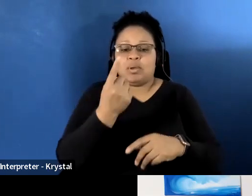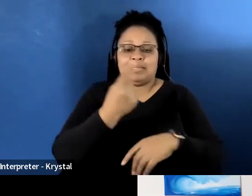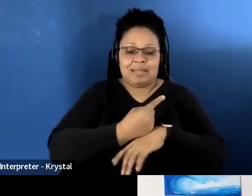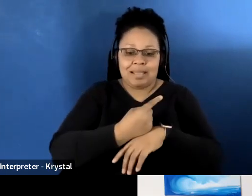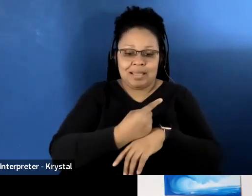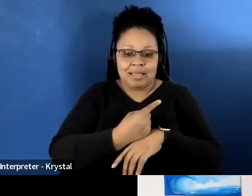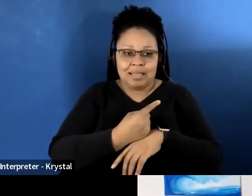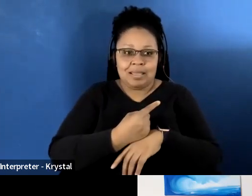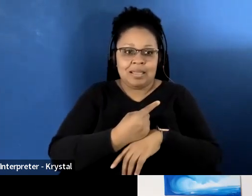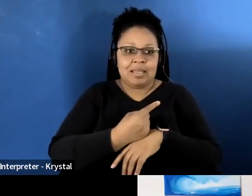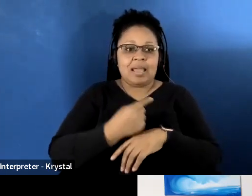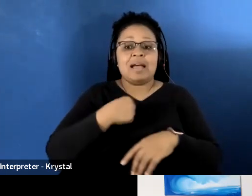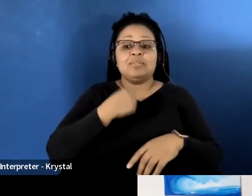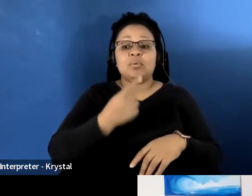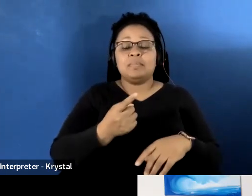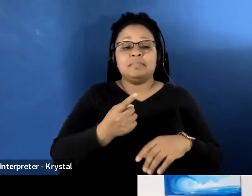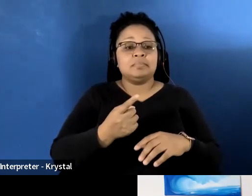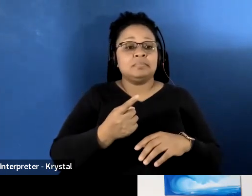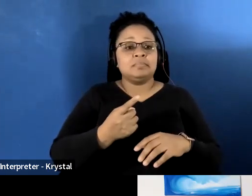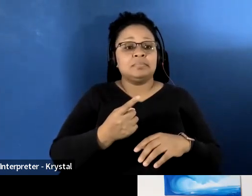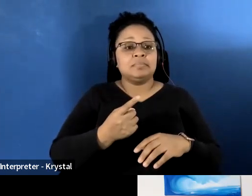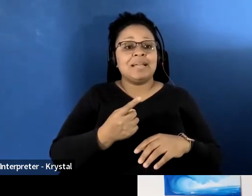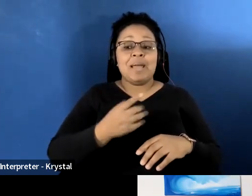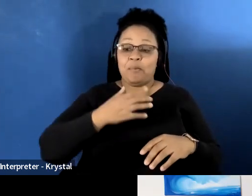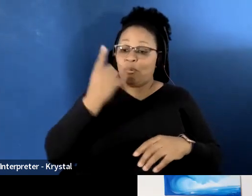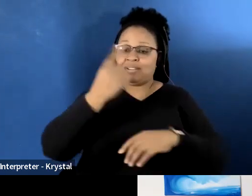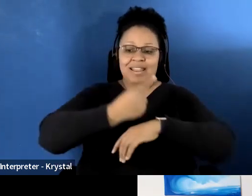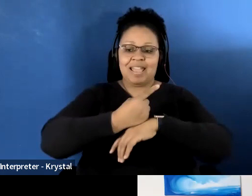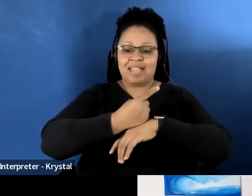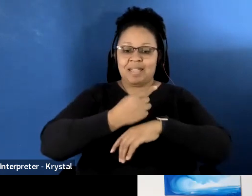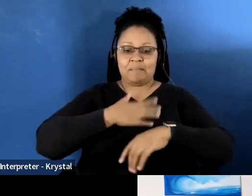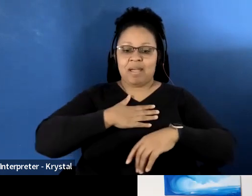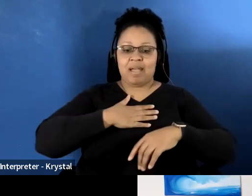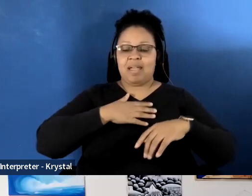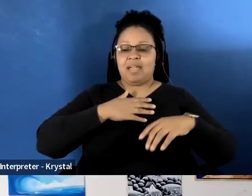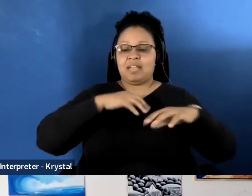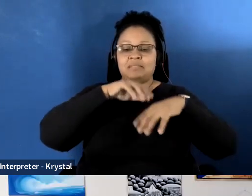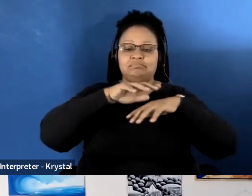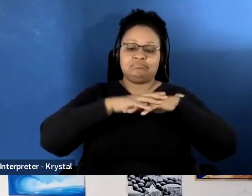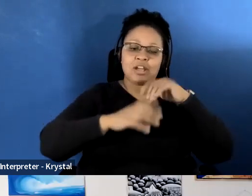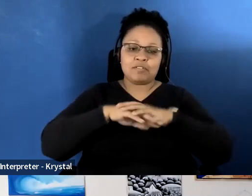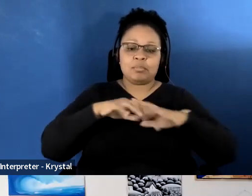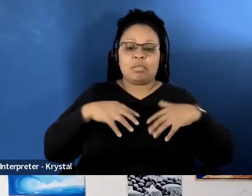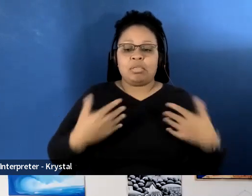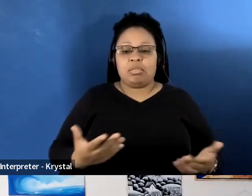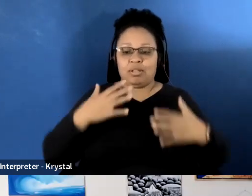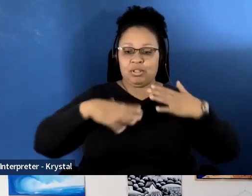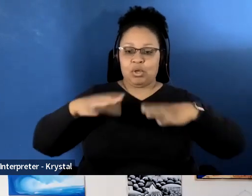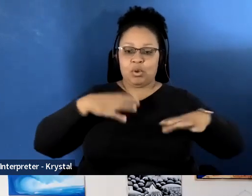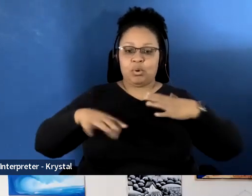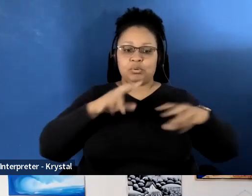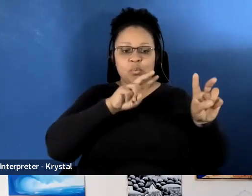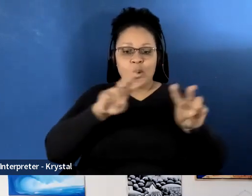them, I spent the day in my lounge pants, binge watching